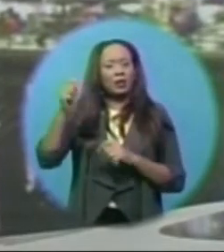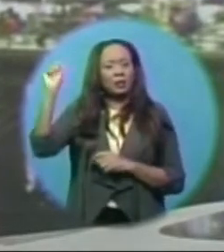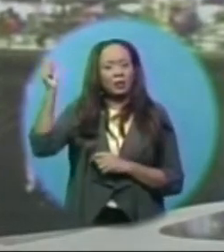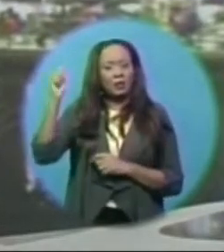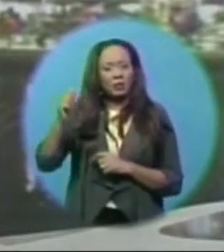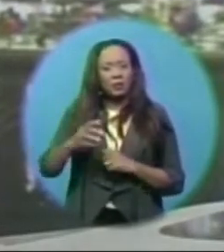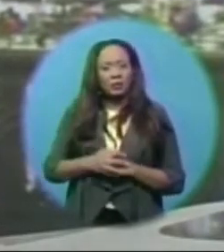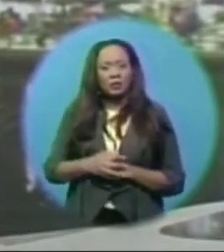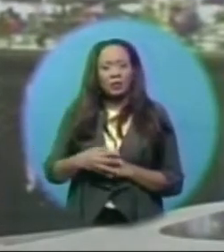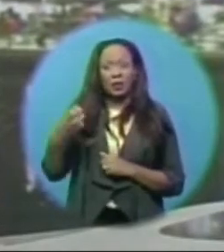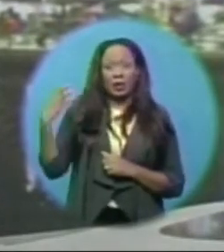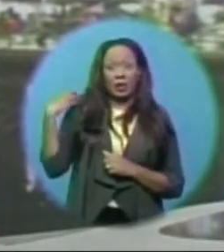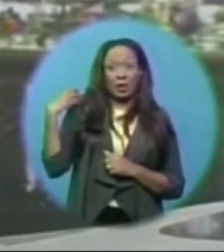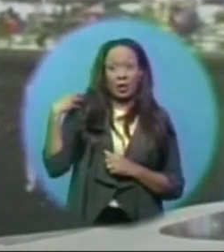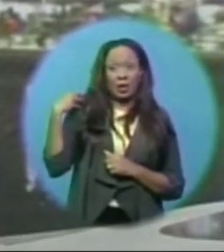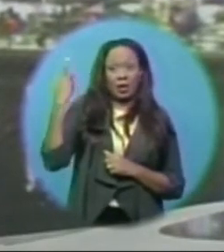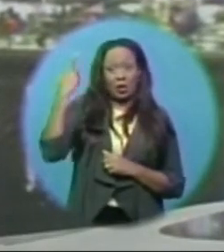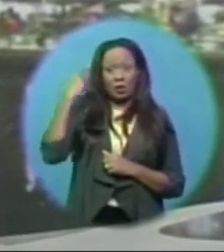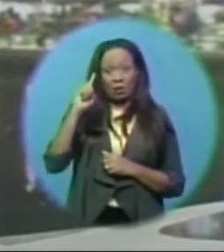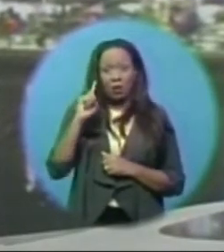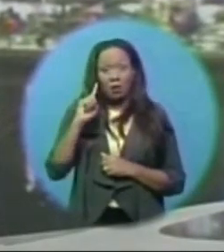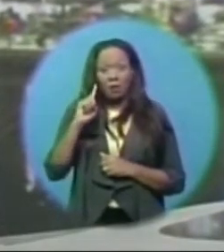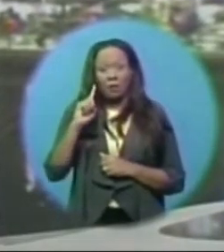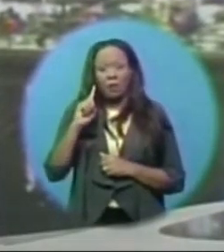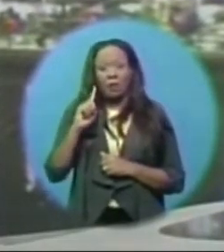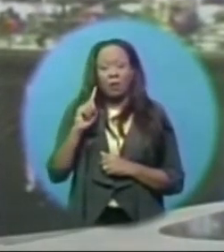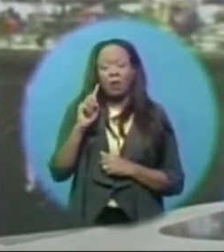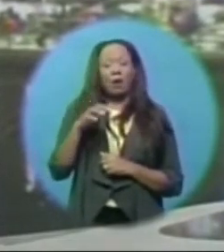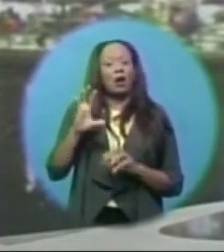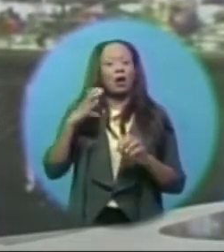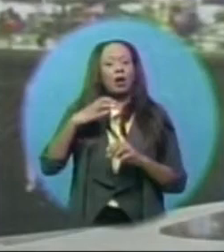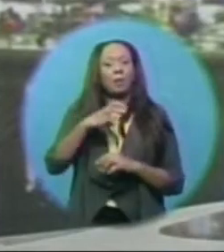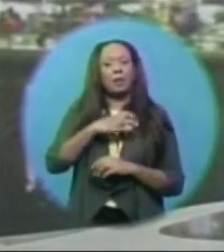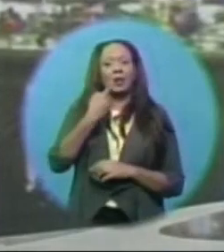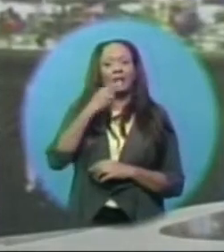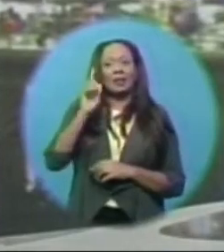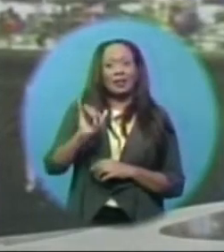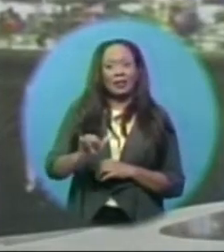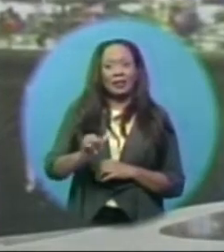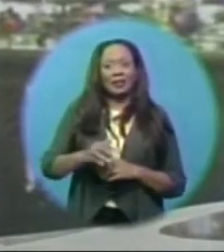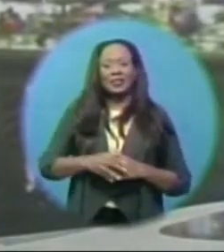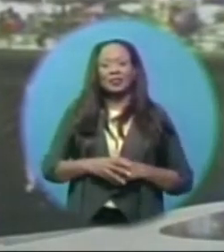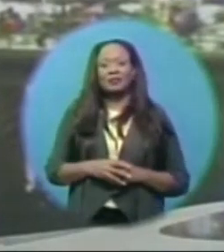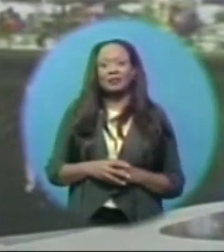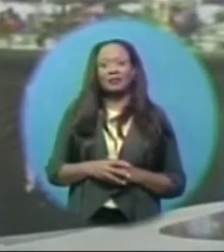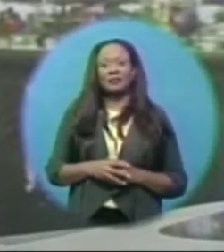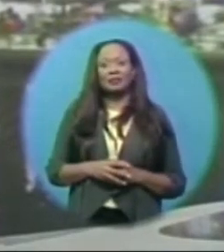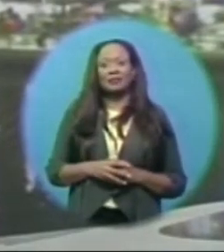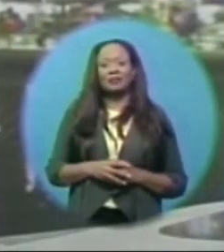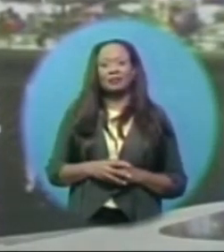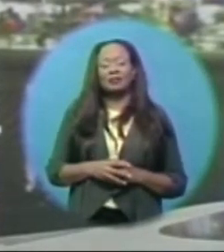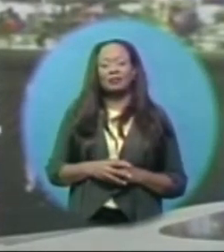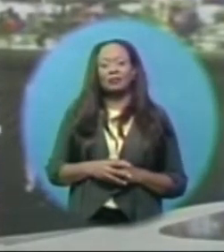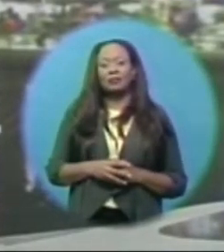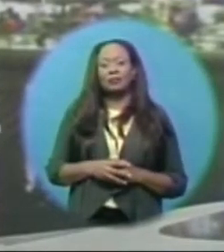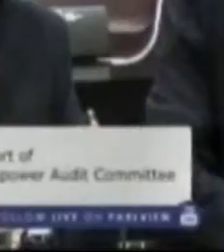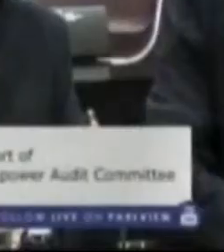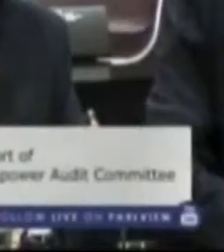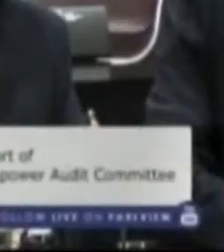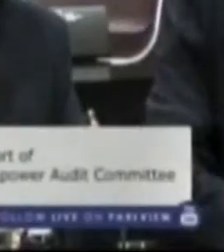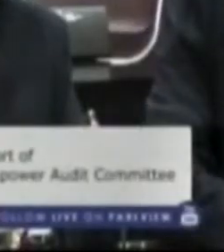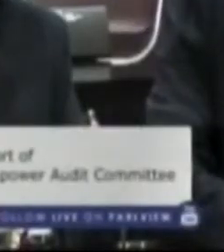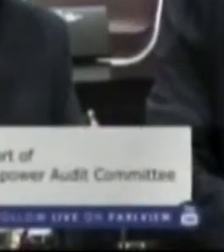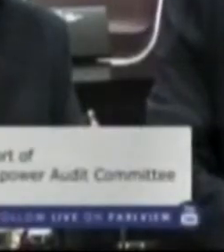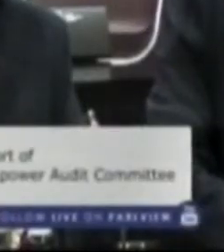And that's according to the head of the Manpower Audit Committee, Professor Ramesh Diosaran. To take a